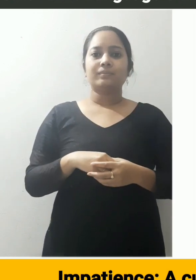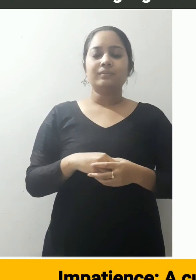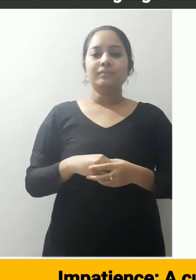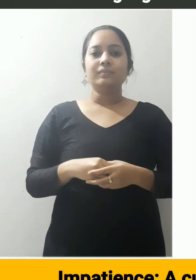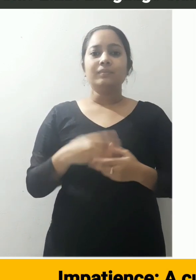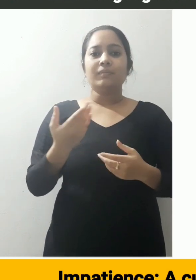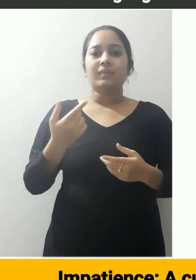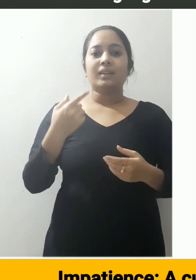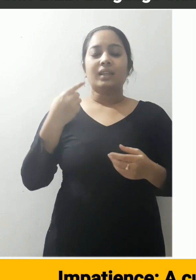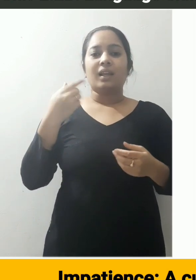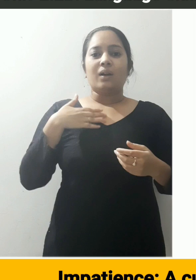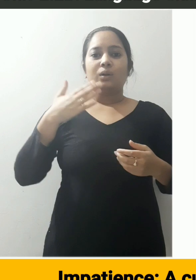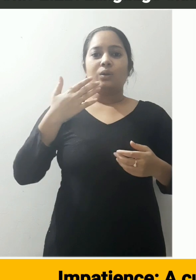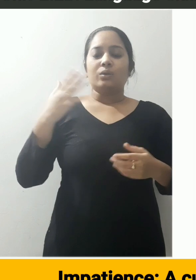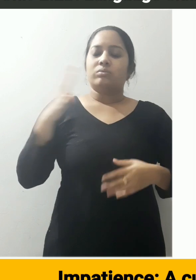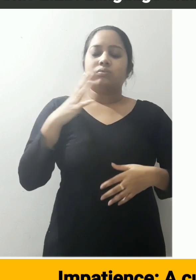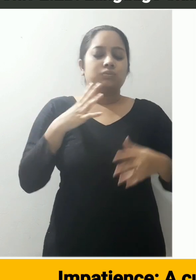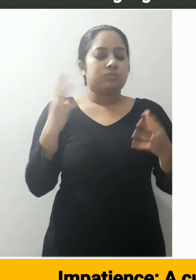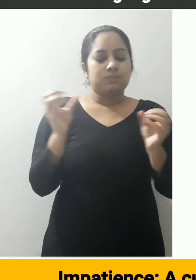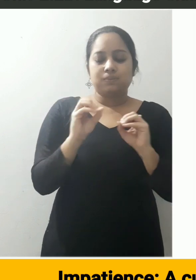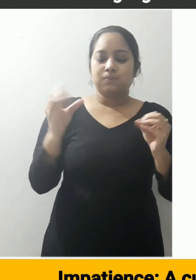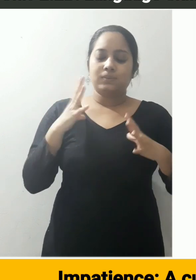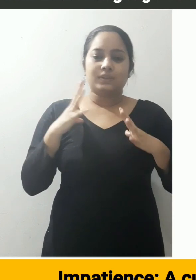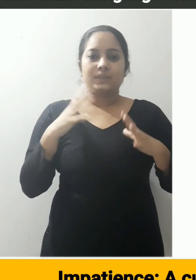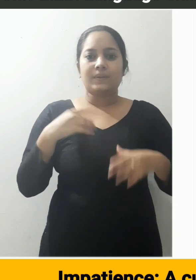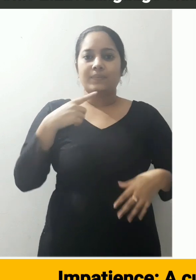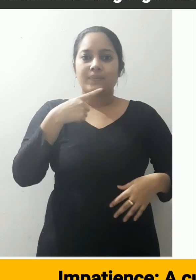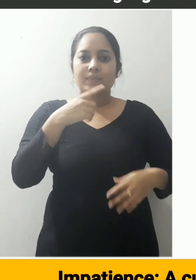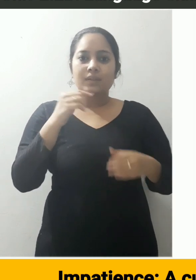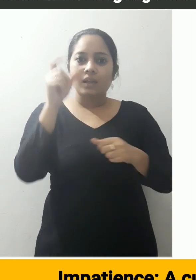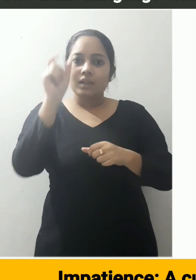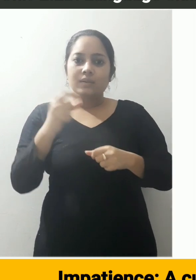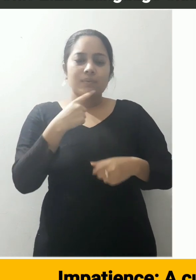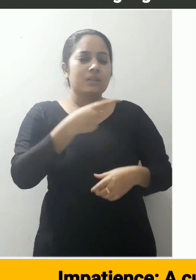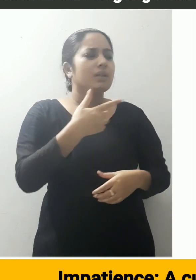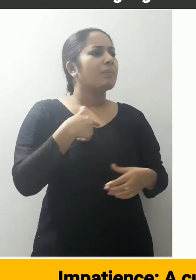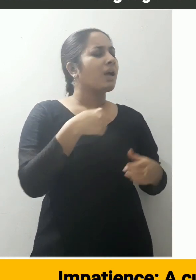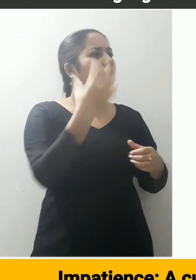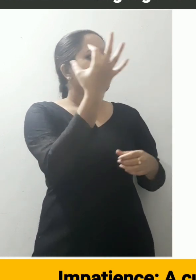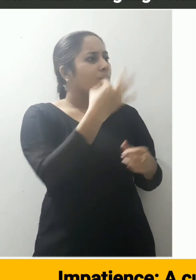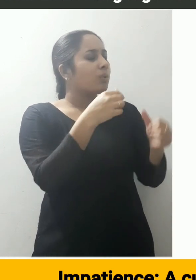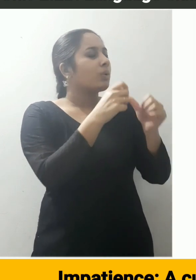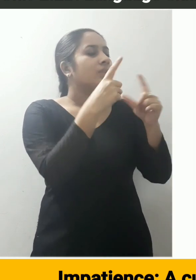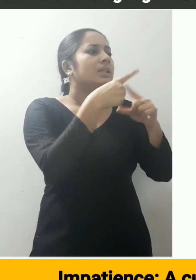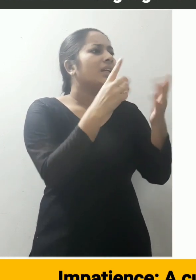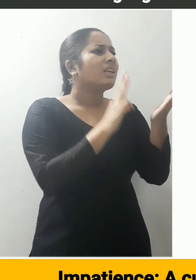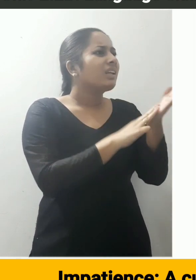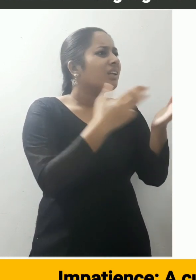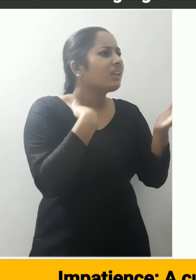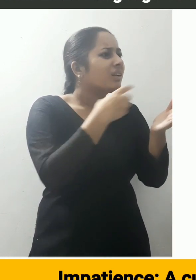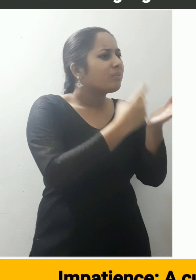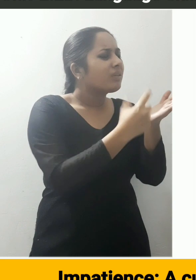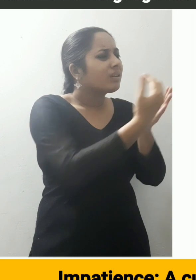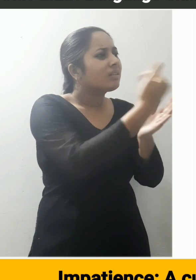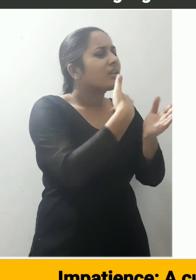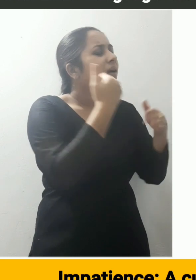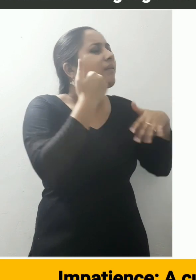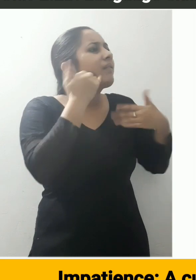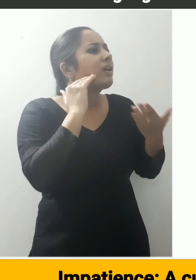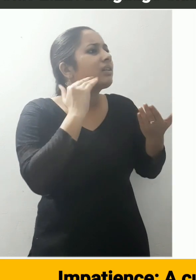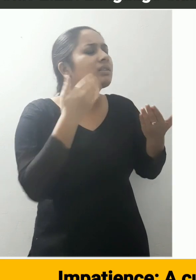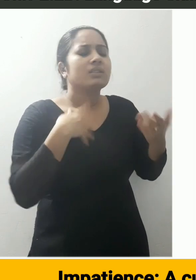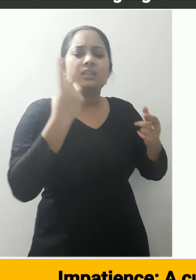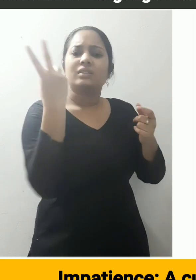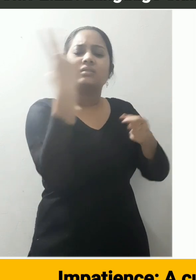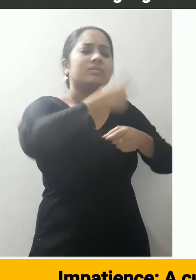Impatience. A customer. When will I get my new ATM card? I want you to send it to me in next